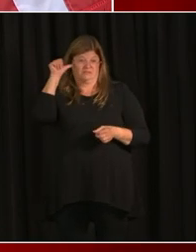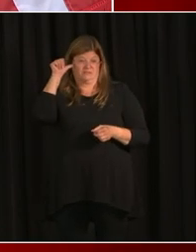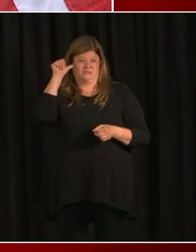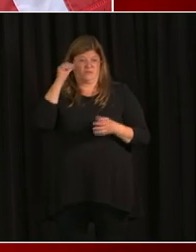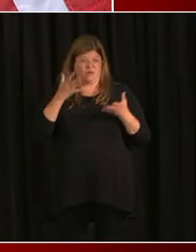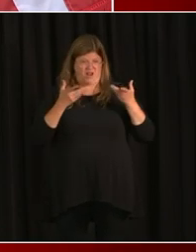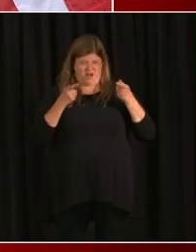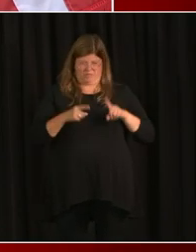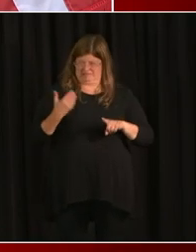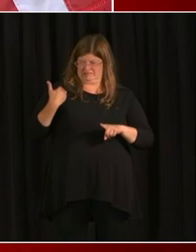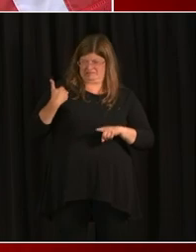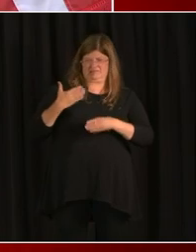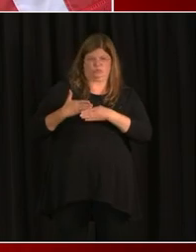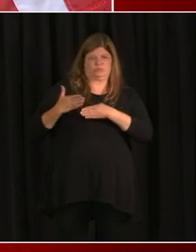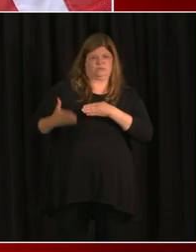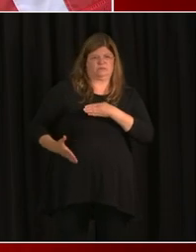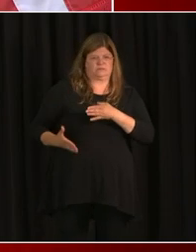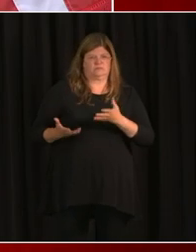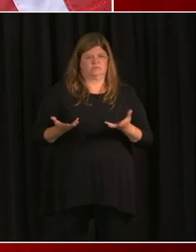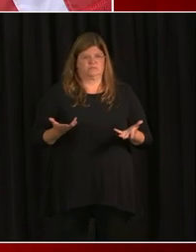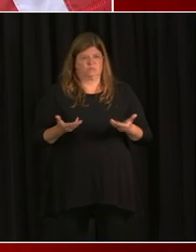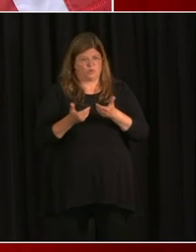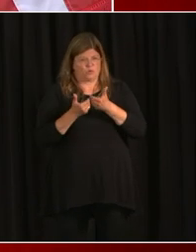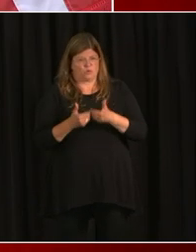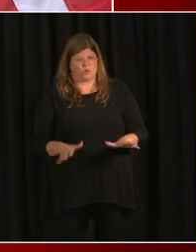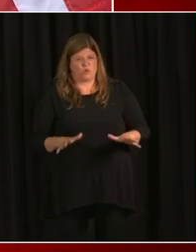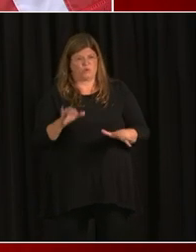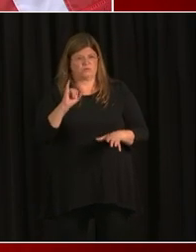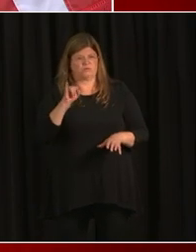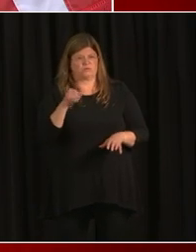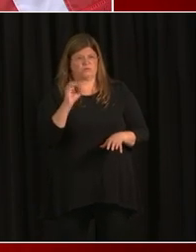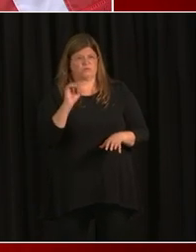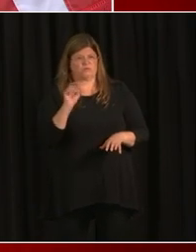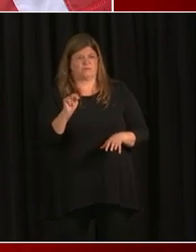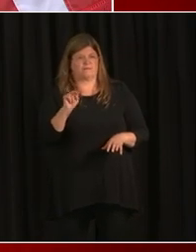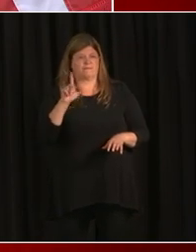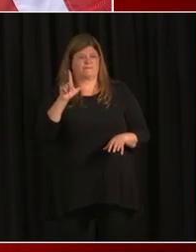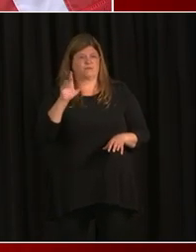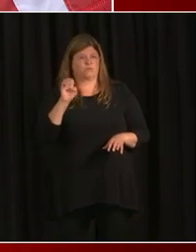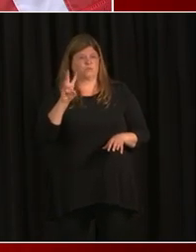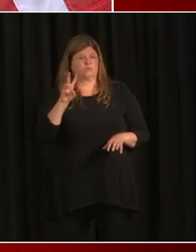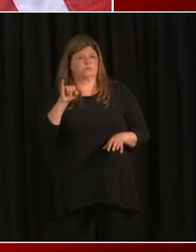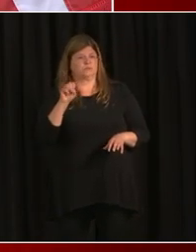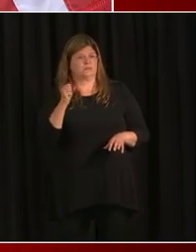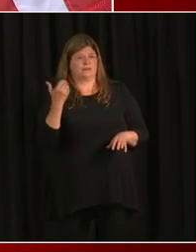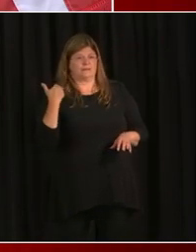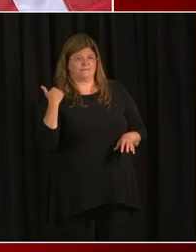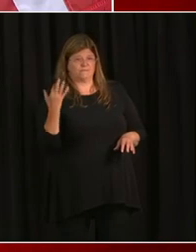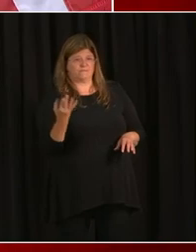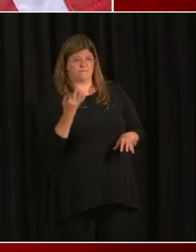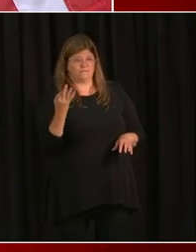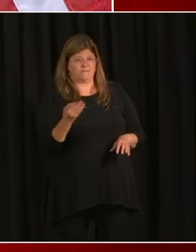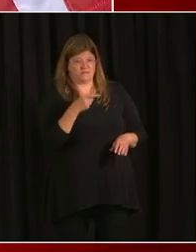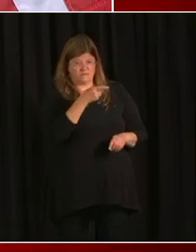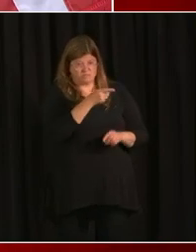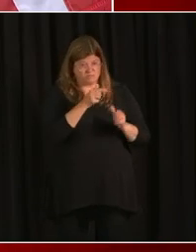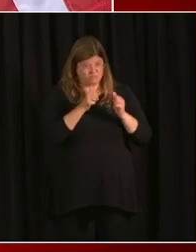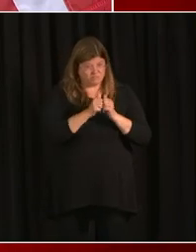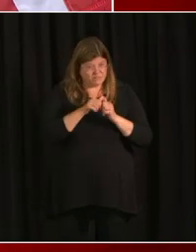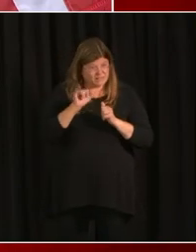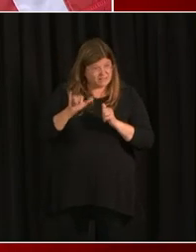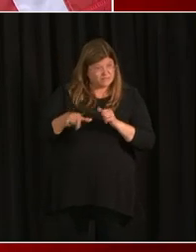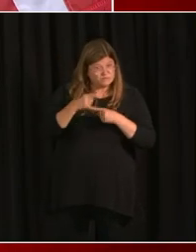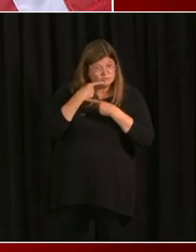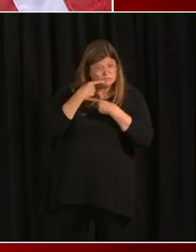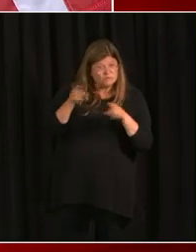this weekend, the loss of John Lewis on Friday. You were with him in his last public appearance. Can you please